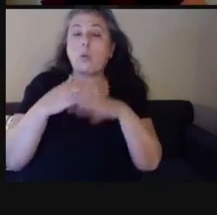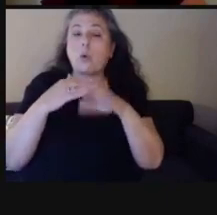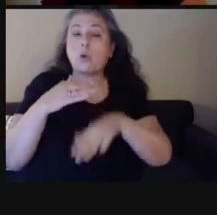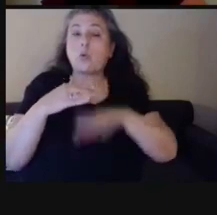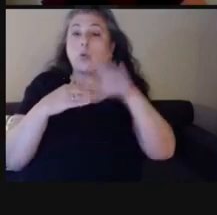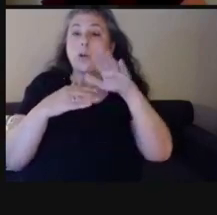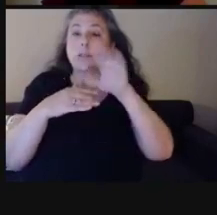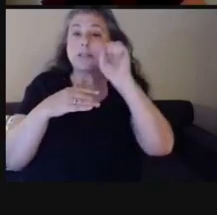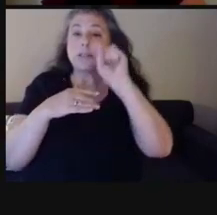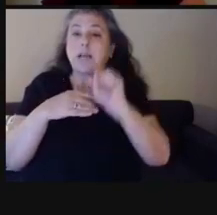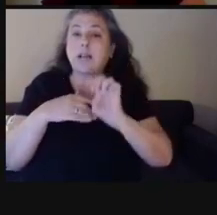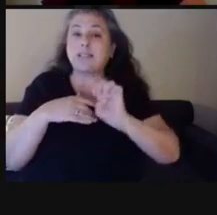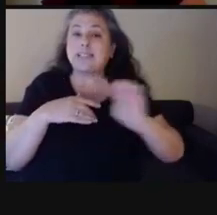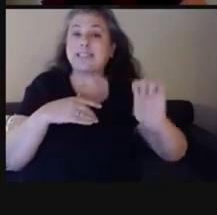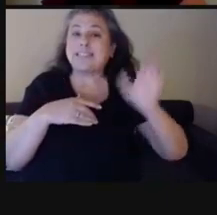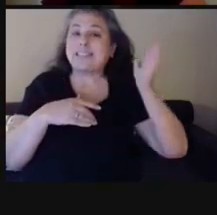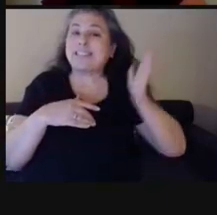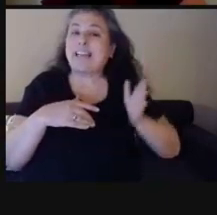southeast side of Chicago.